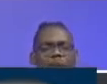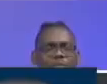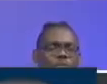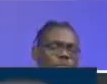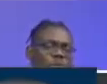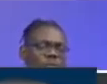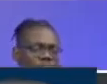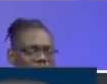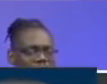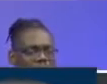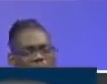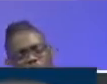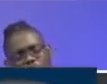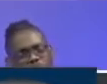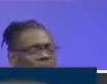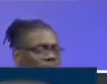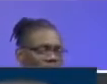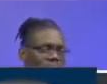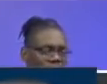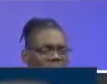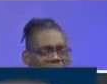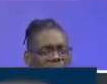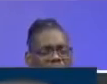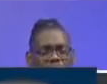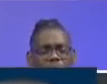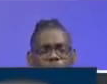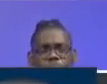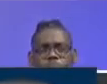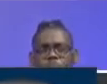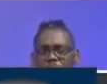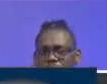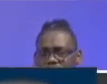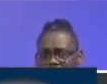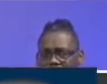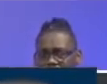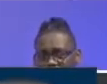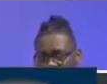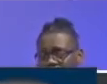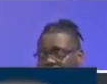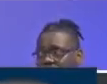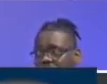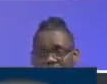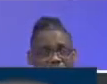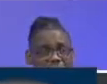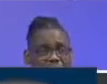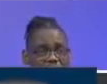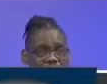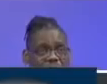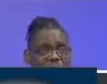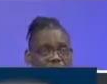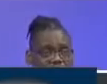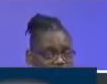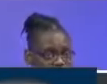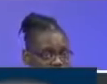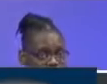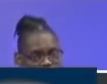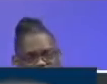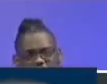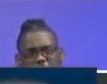doses per day. When you add that to the J&J, which is now averaging about